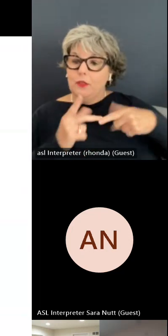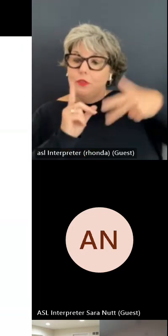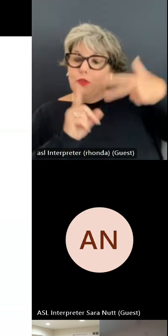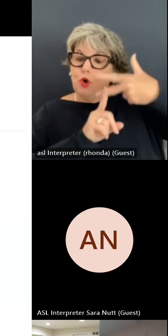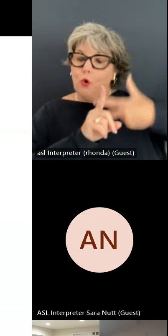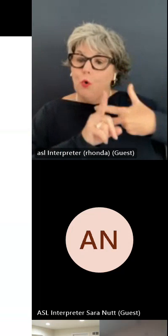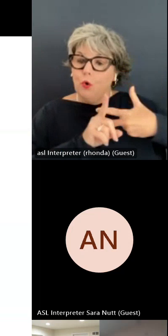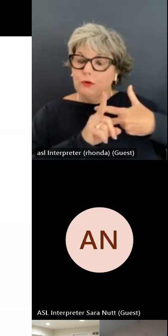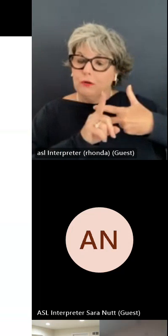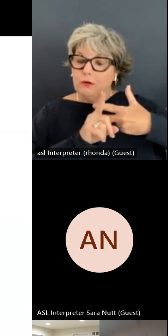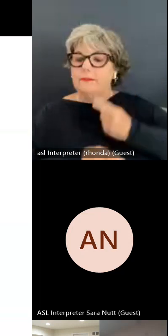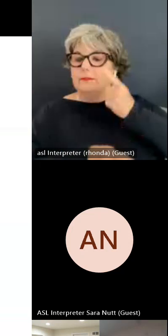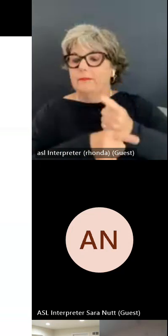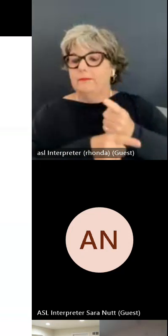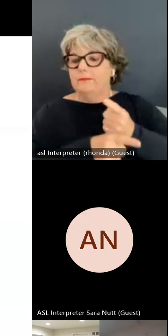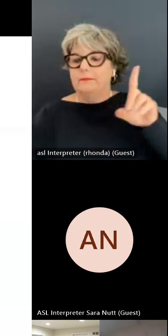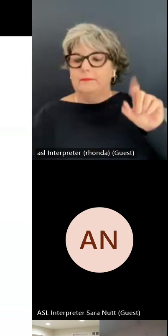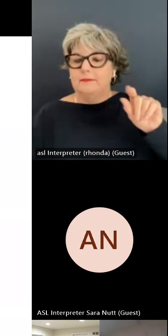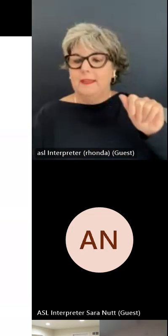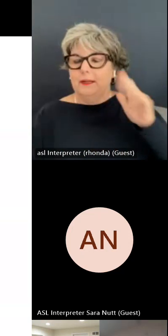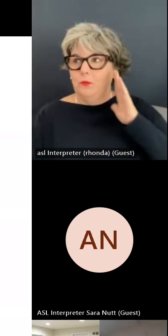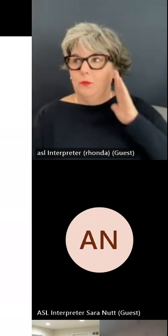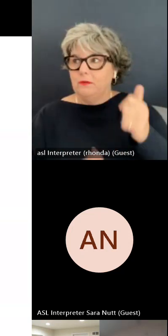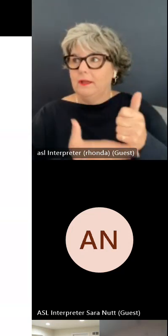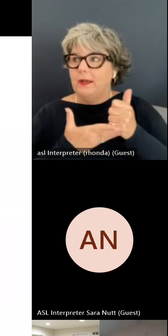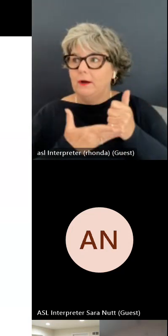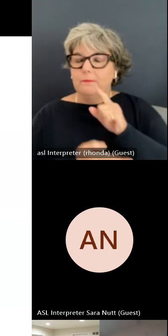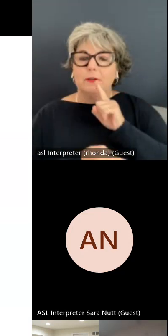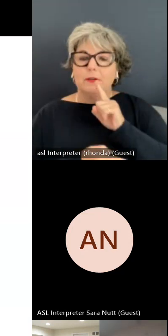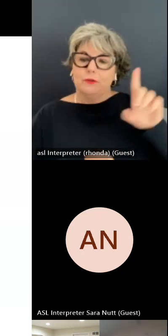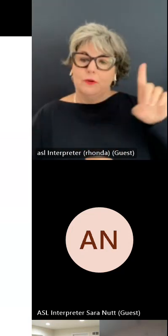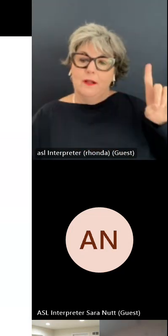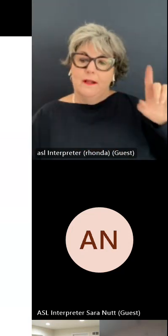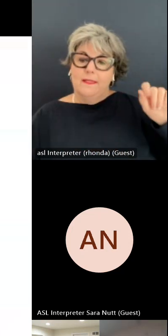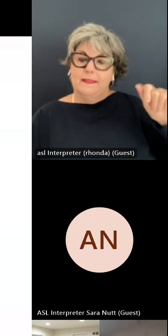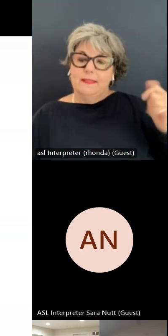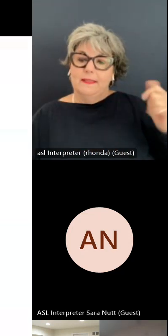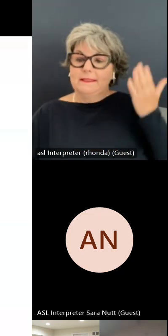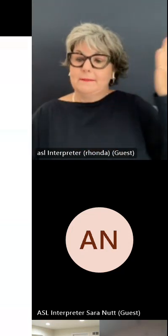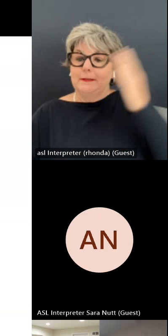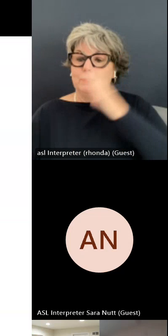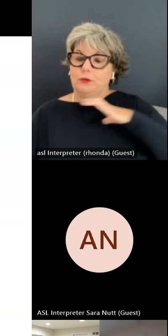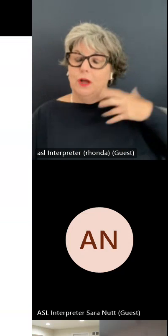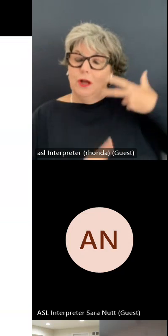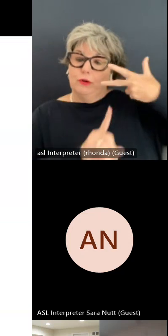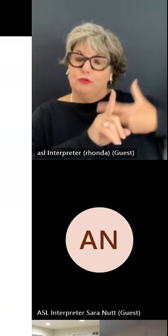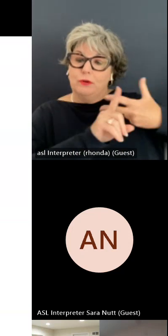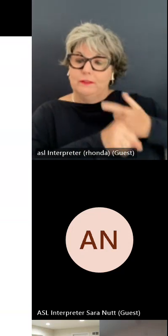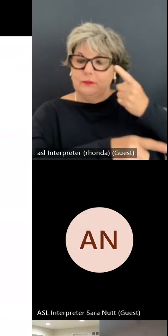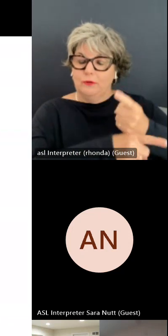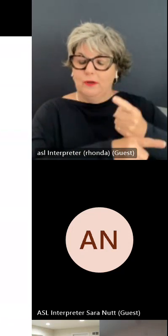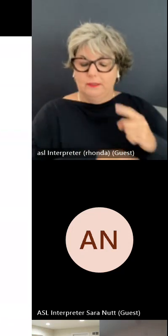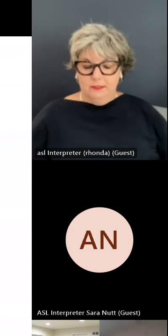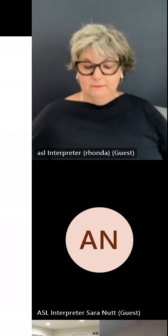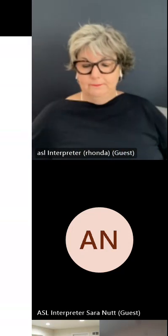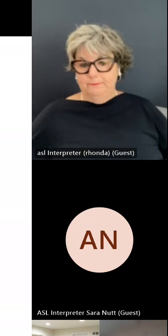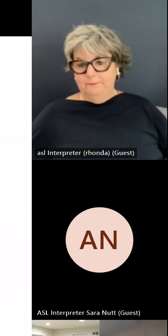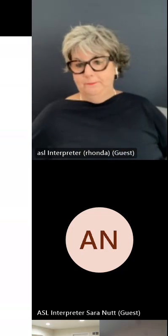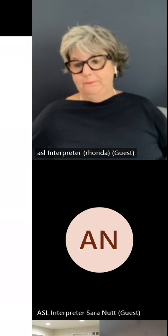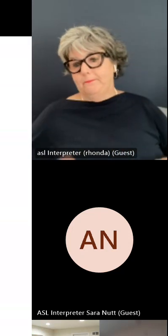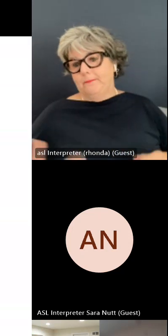data correct. So that helps make sure that the data is submitted to Congress correctly. But the